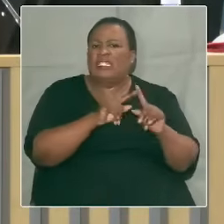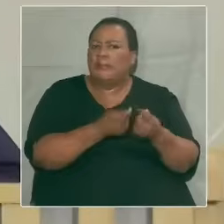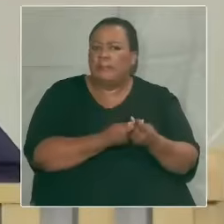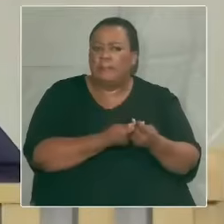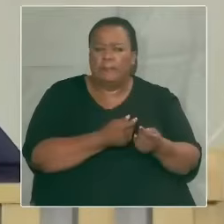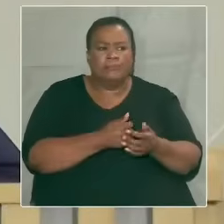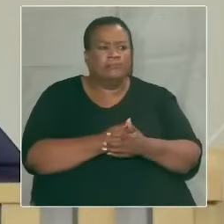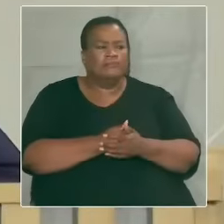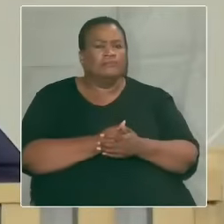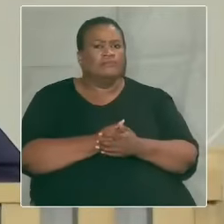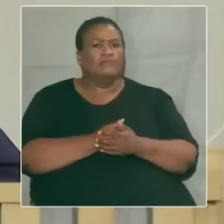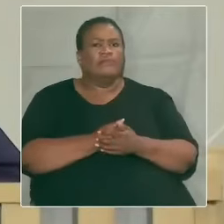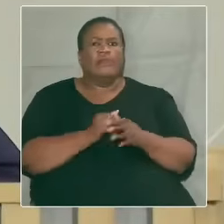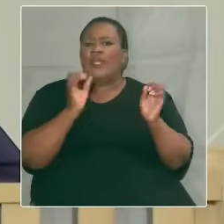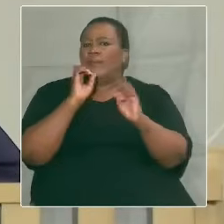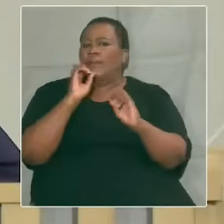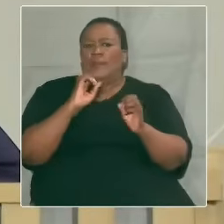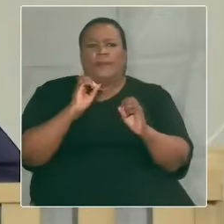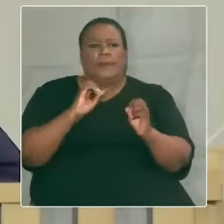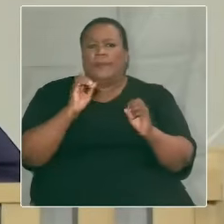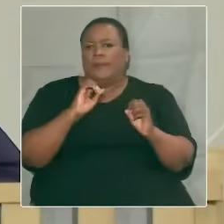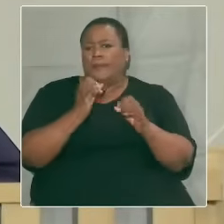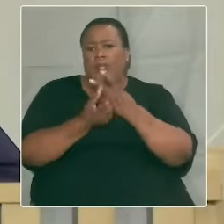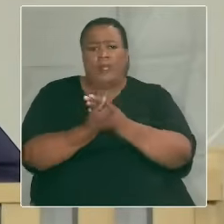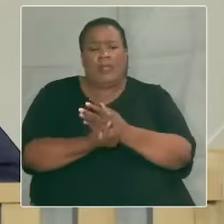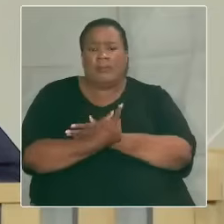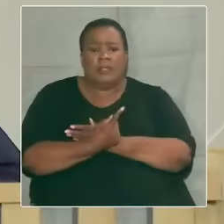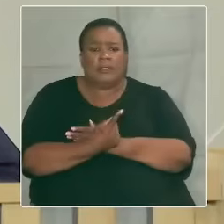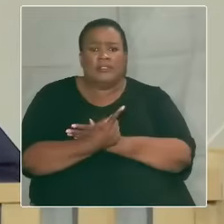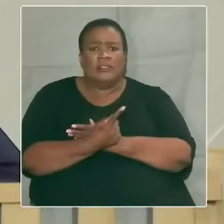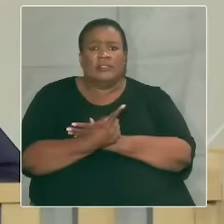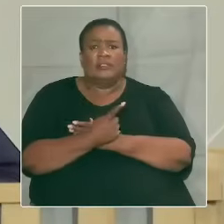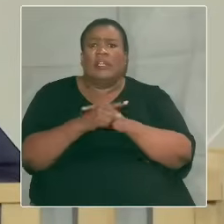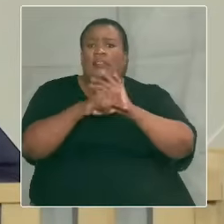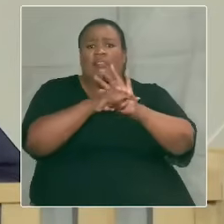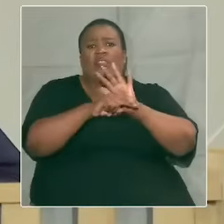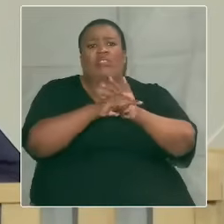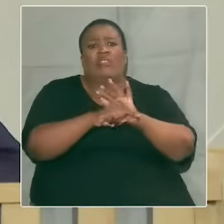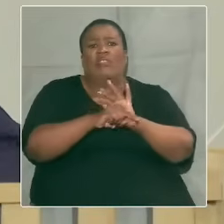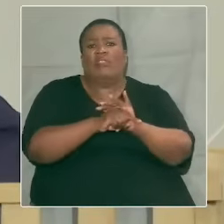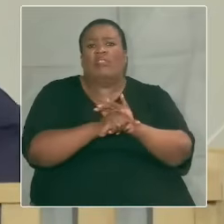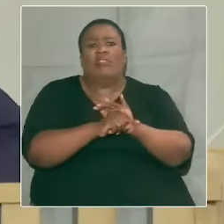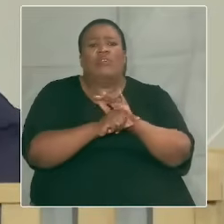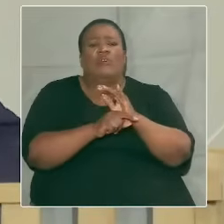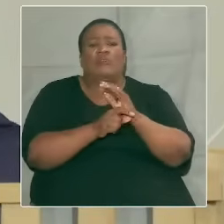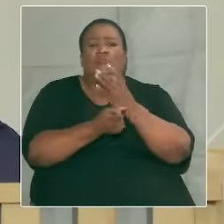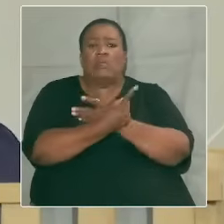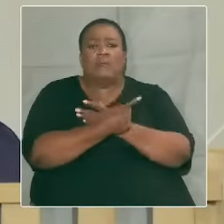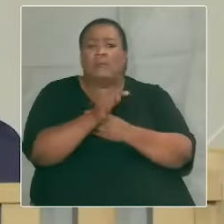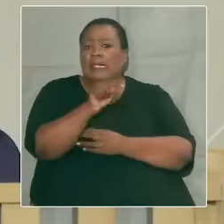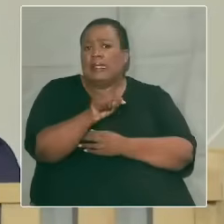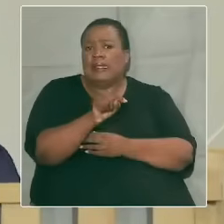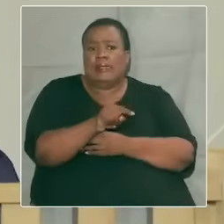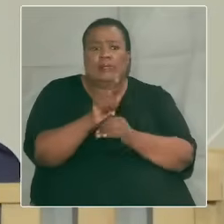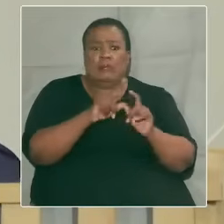No, Commissioner, there was nothing that negative that we could have said